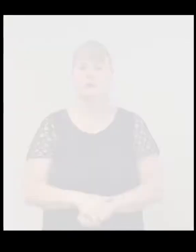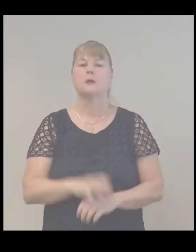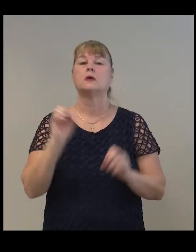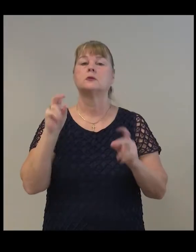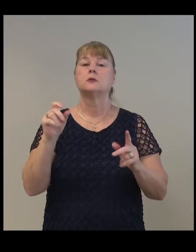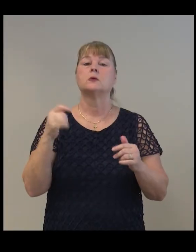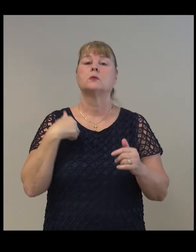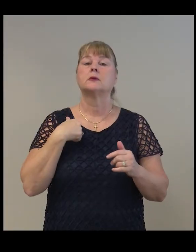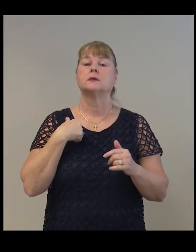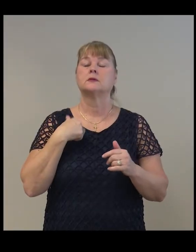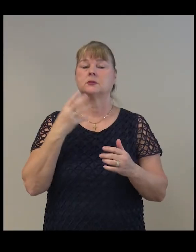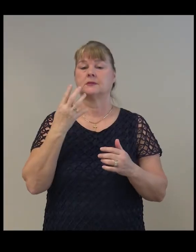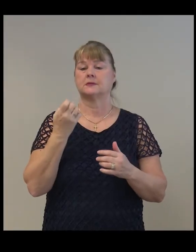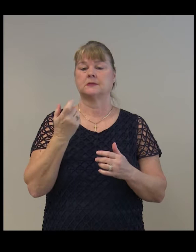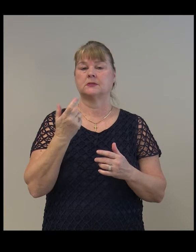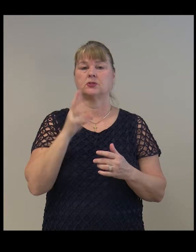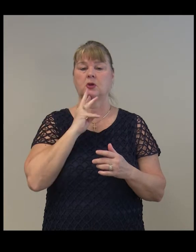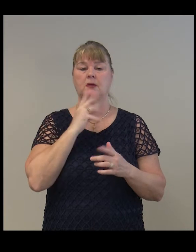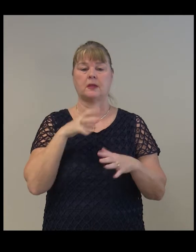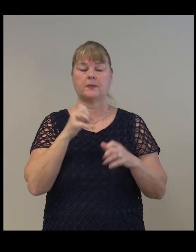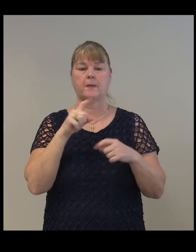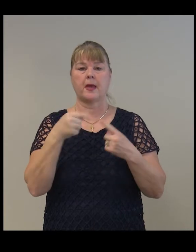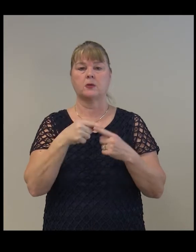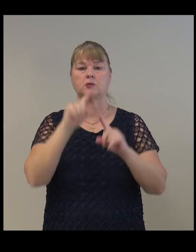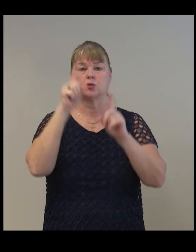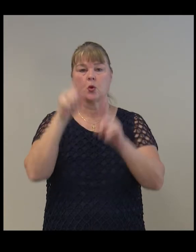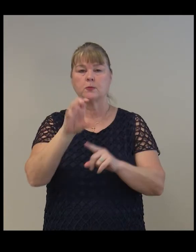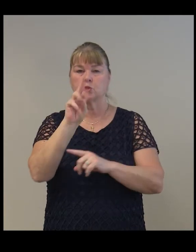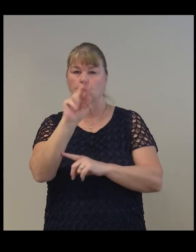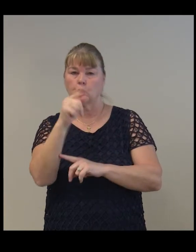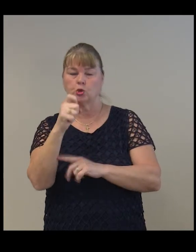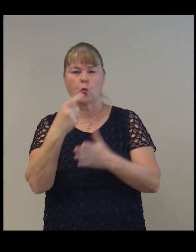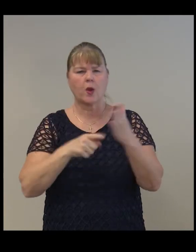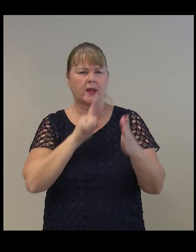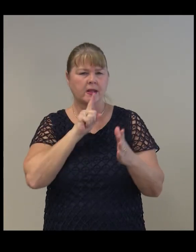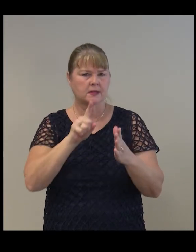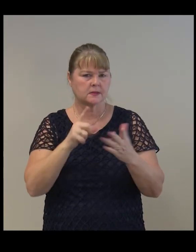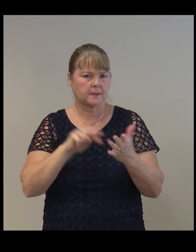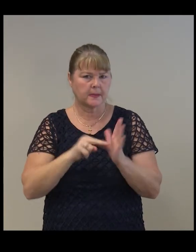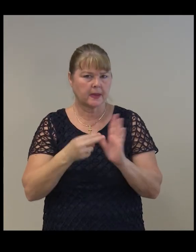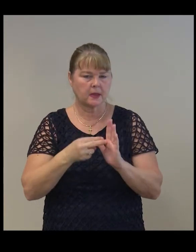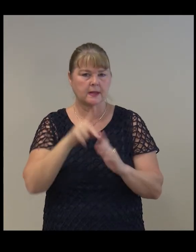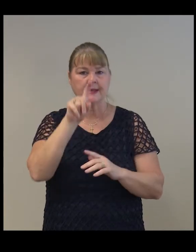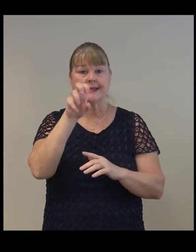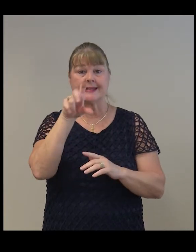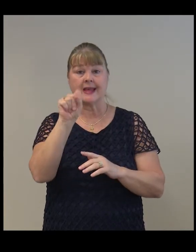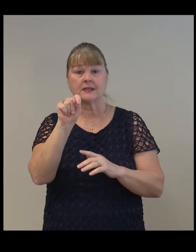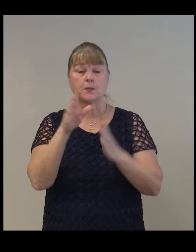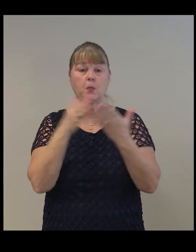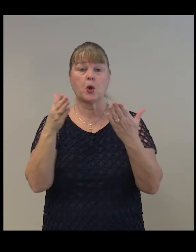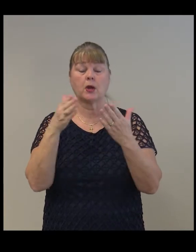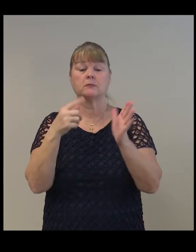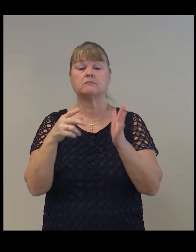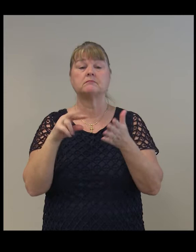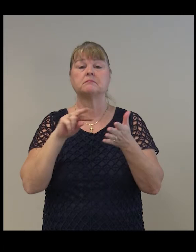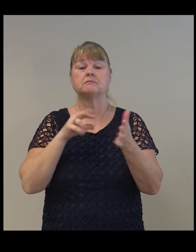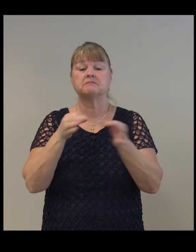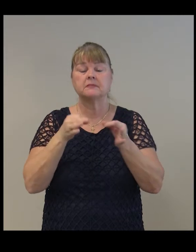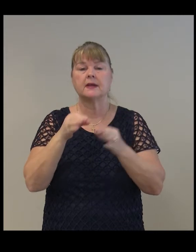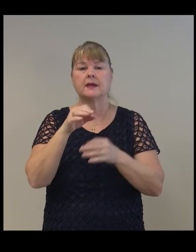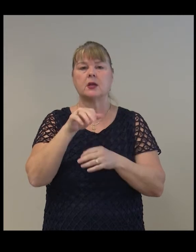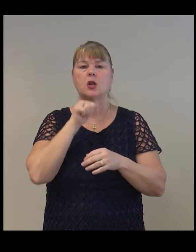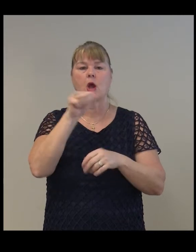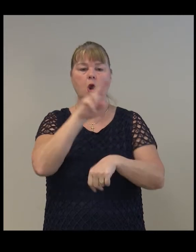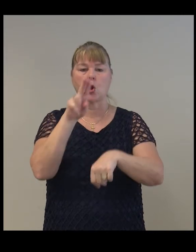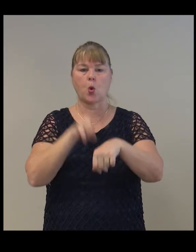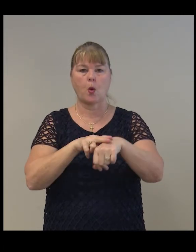spent some time talking about storm surge, but what exactly is it? So the textbook definition is an abnormal rise of sea